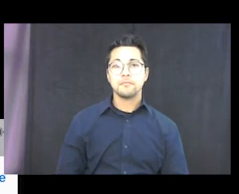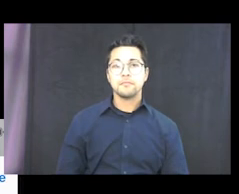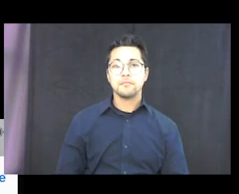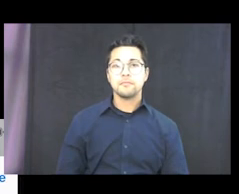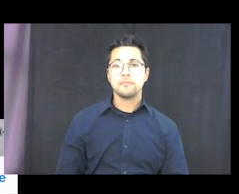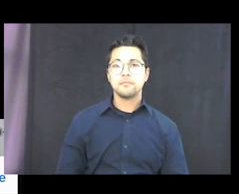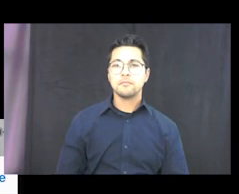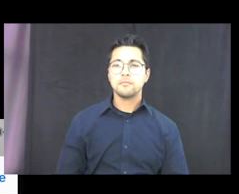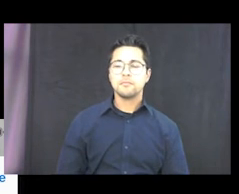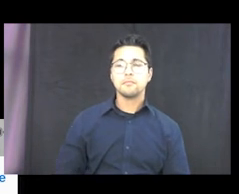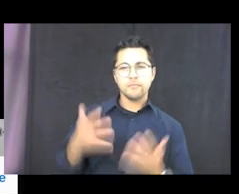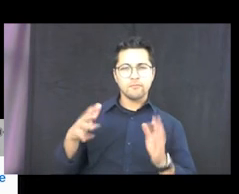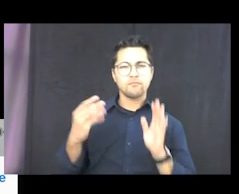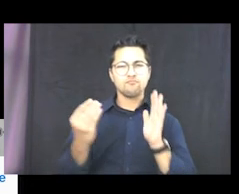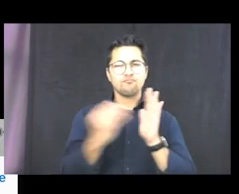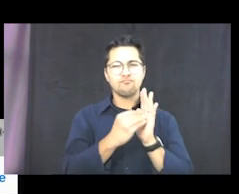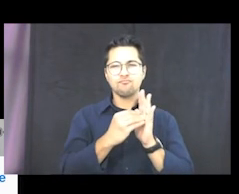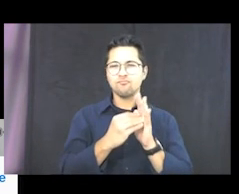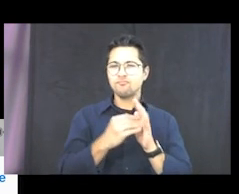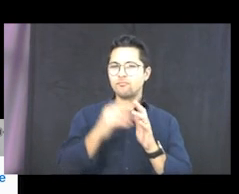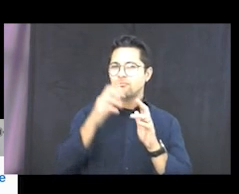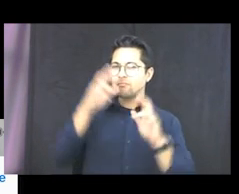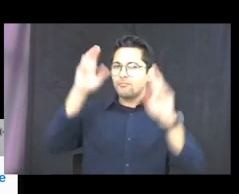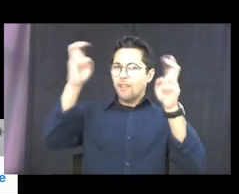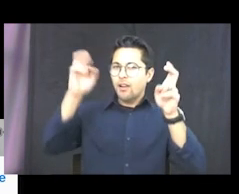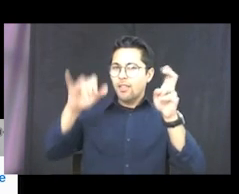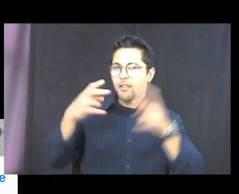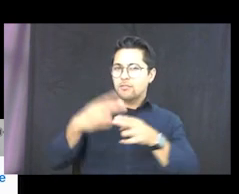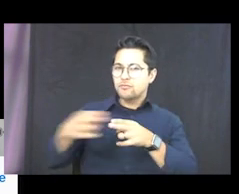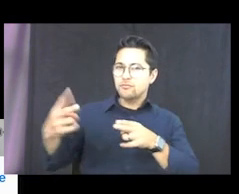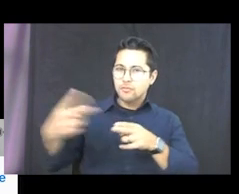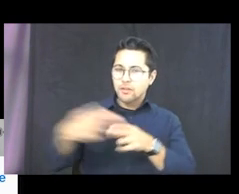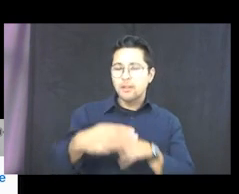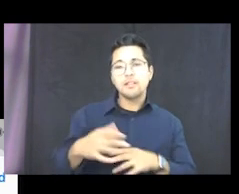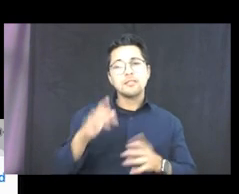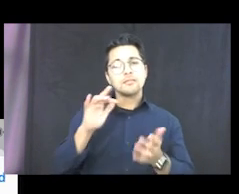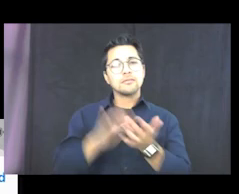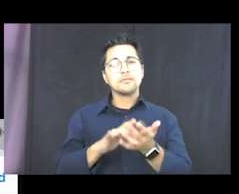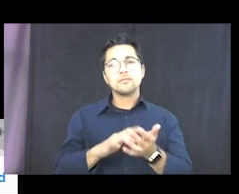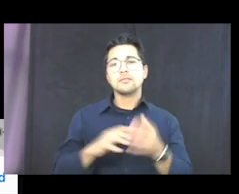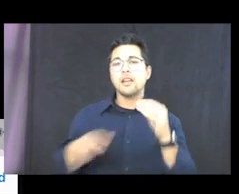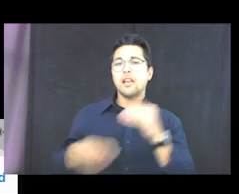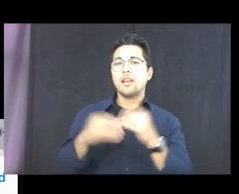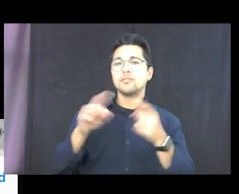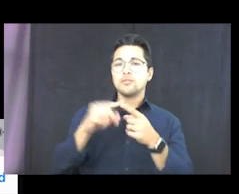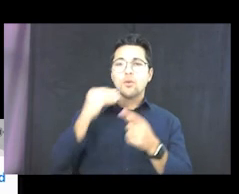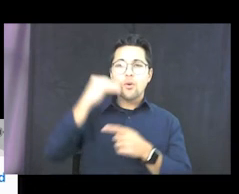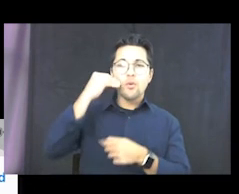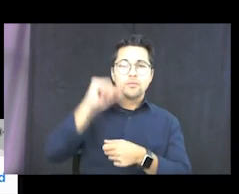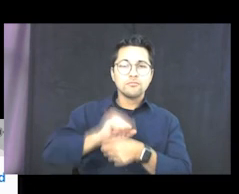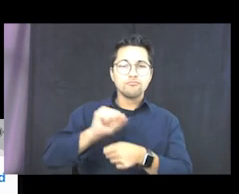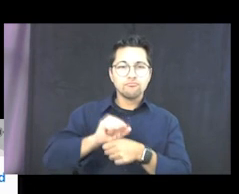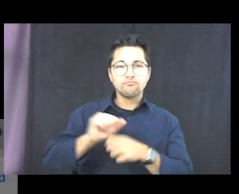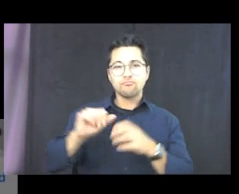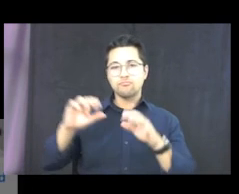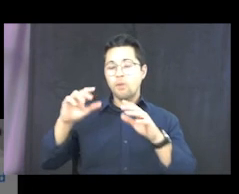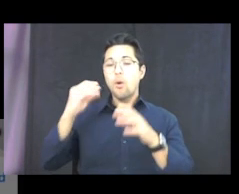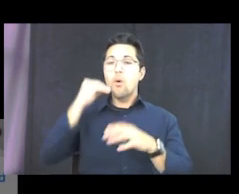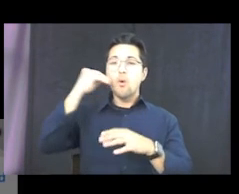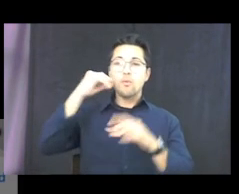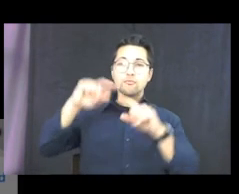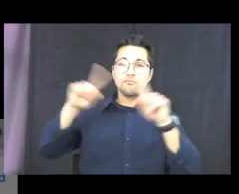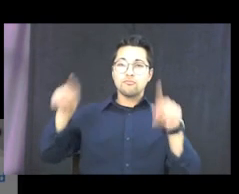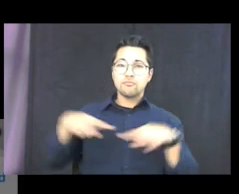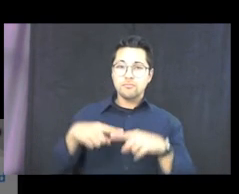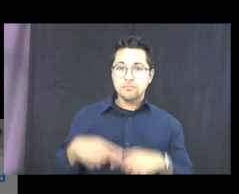After you've named your shortcut, select Add to Home Screen. If you wish, you can further customize the button